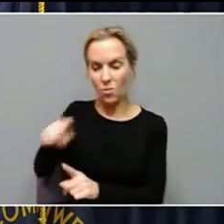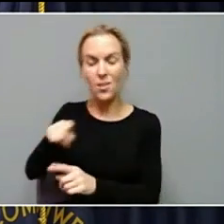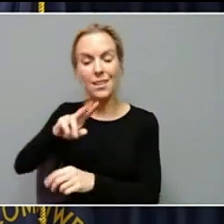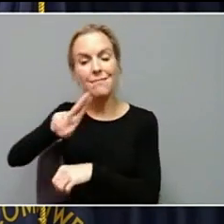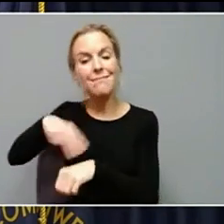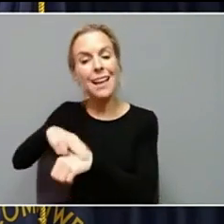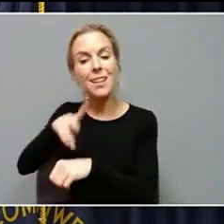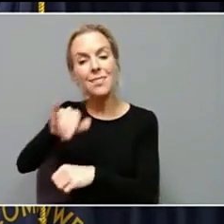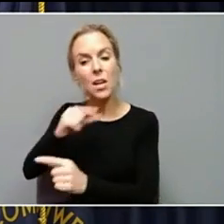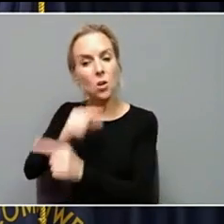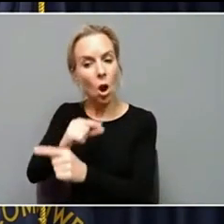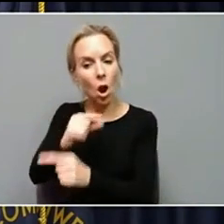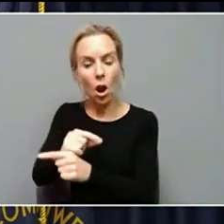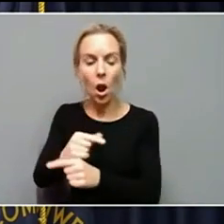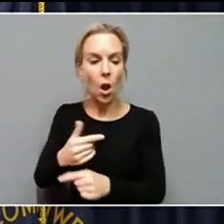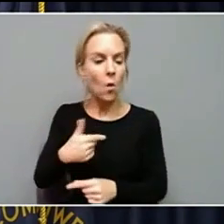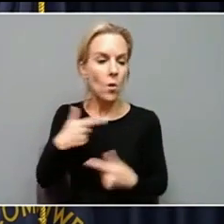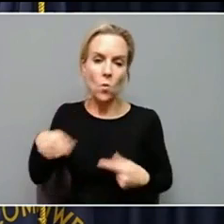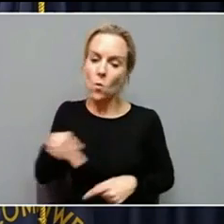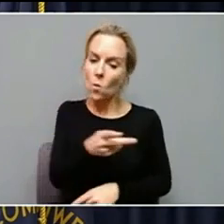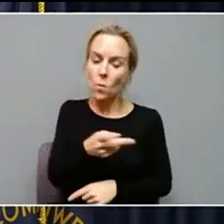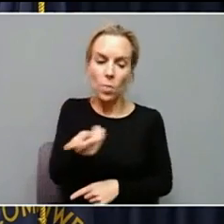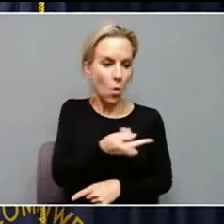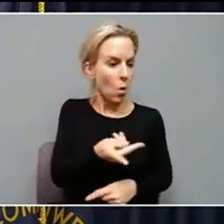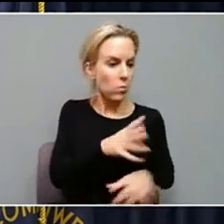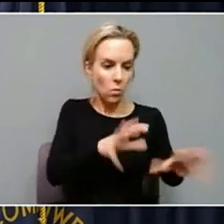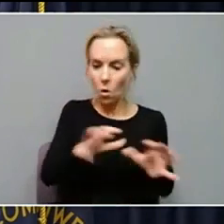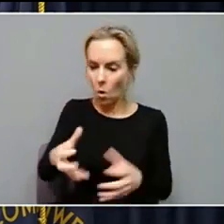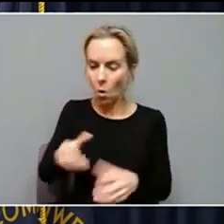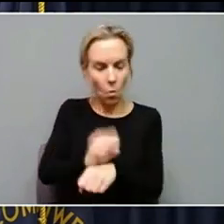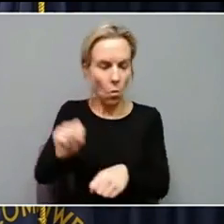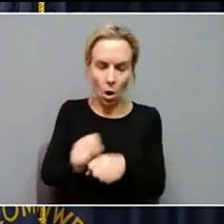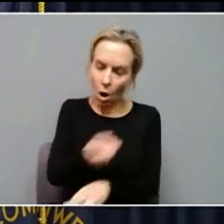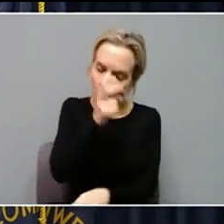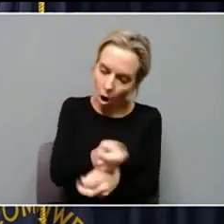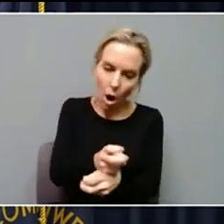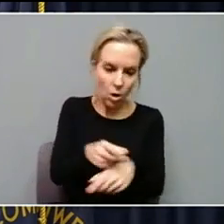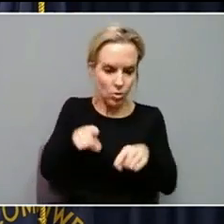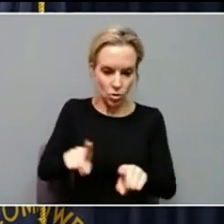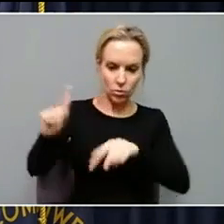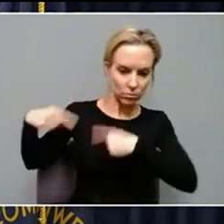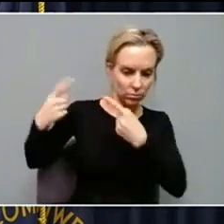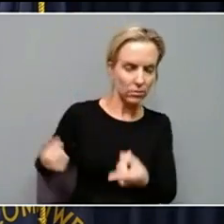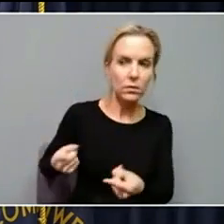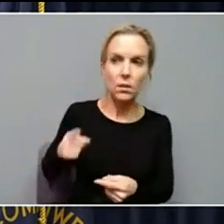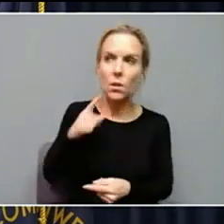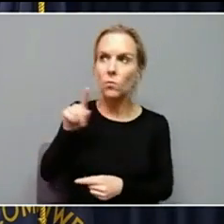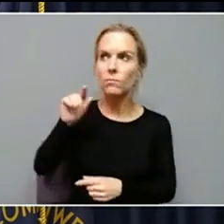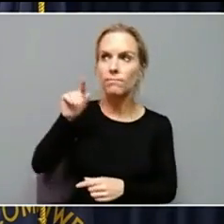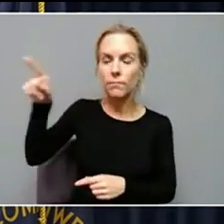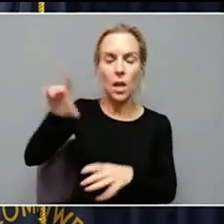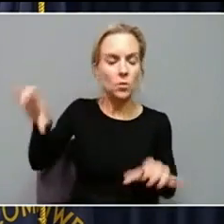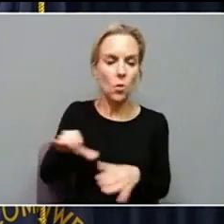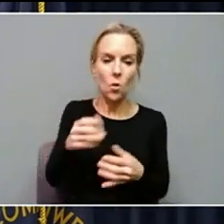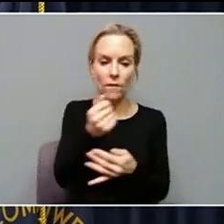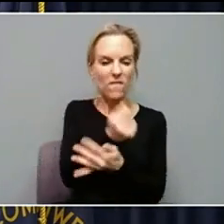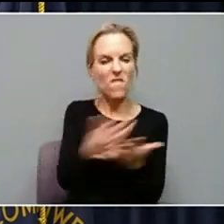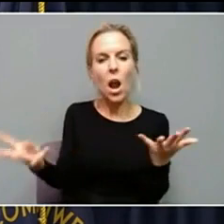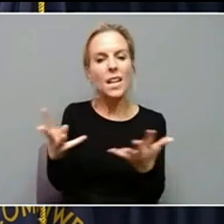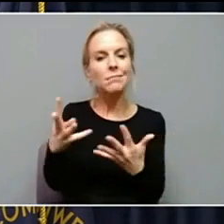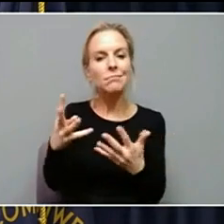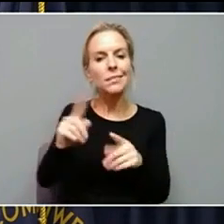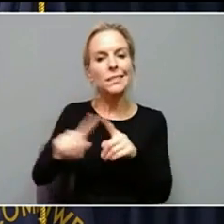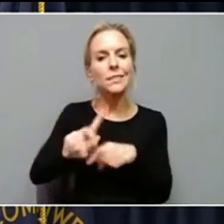have worked. Since March of 2020, we've called on the National Guard to do a variety of jobs across the Commonwealth to help combat